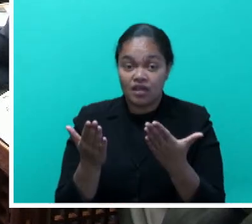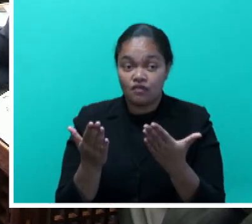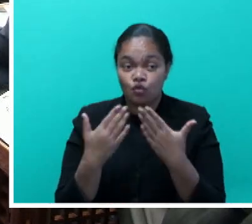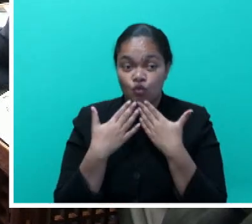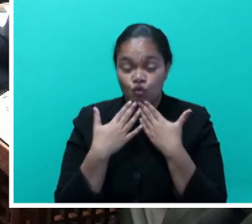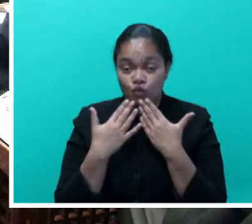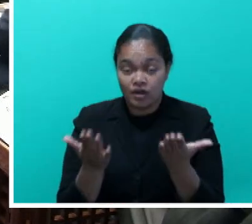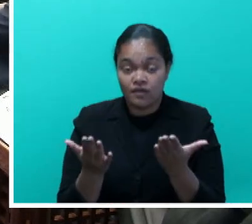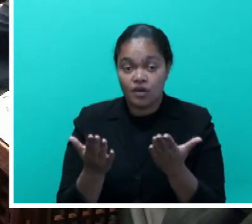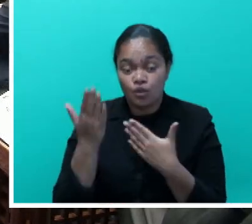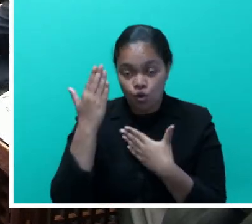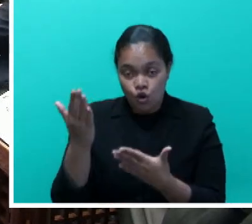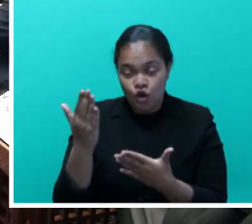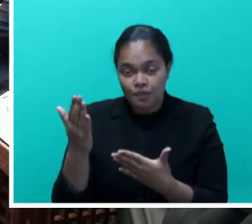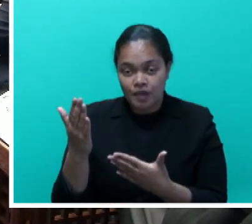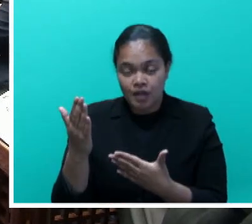Honorable Speaker, sir.